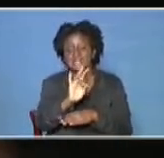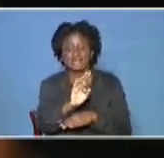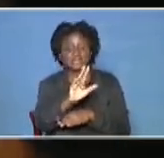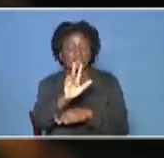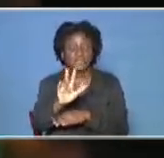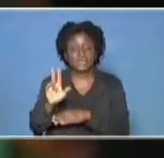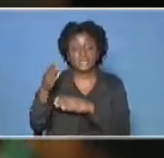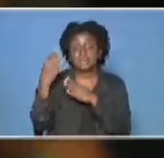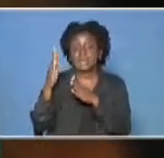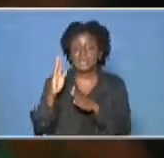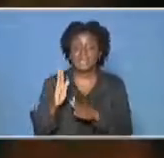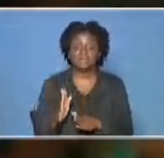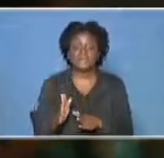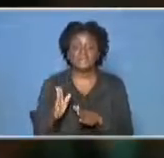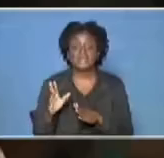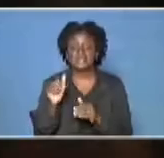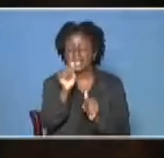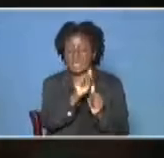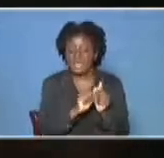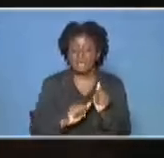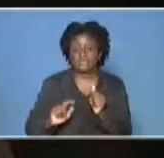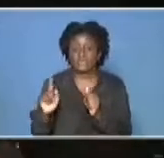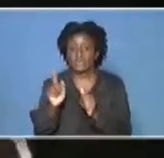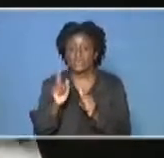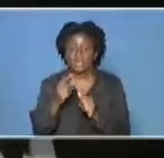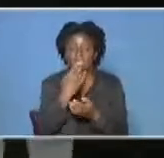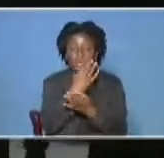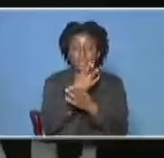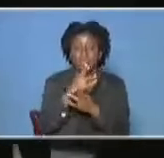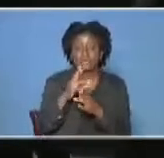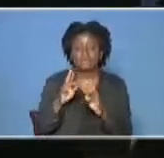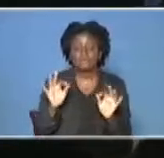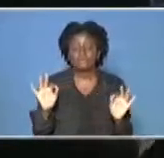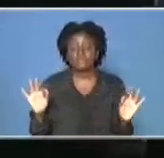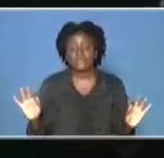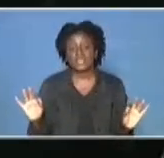Bahamians everywhere were